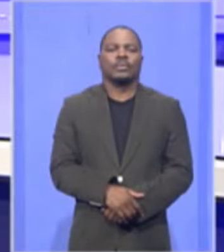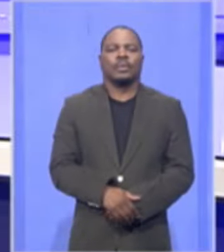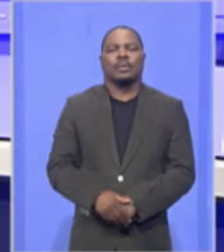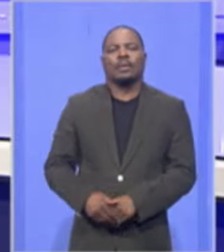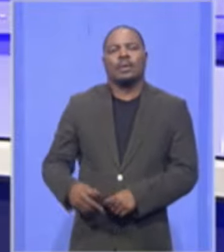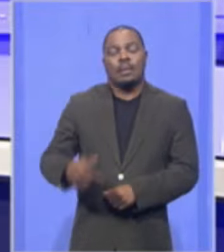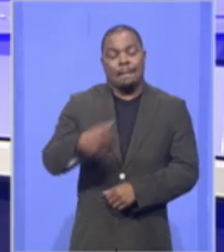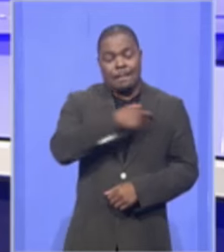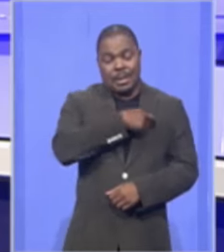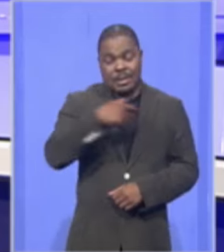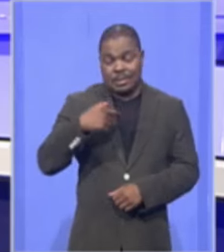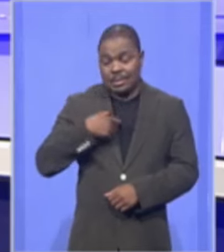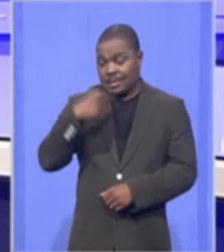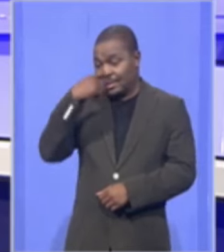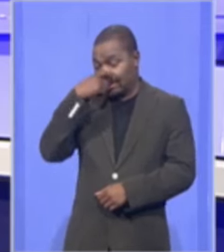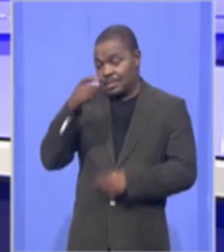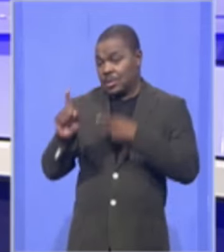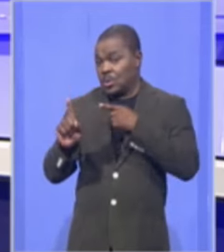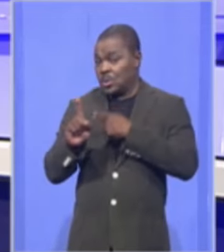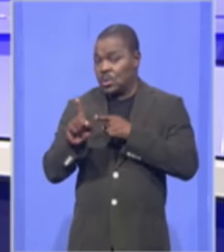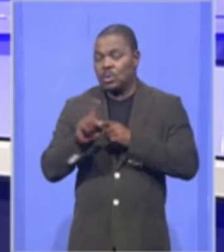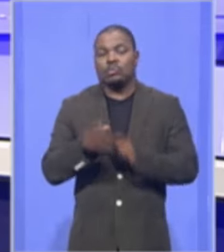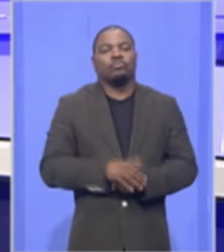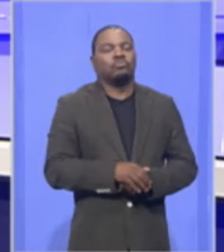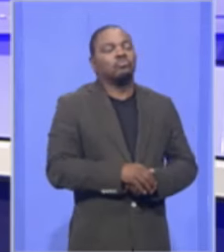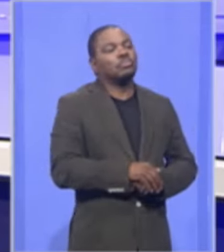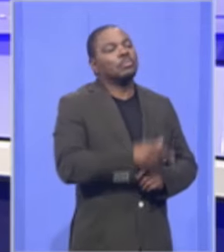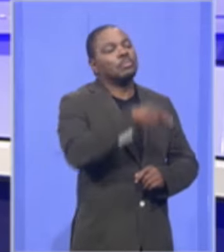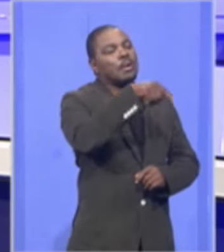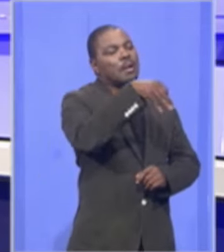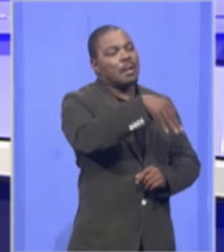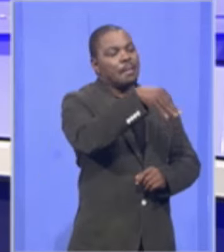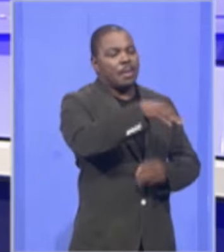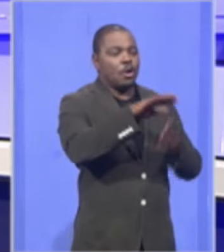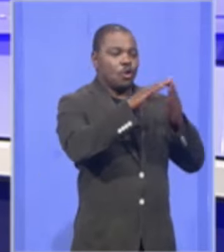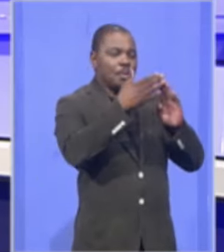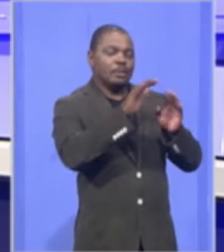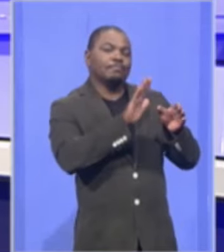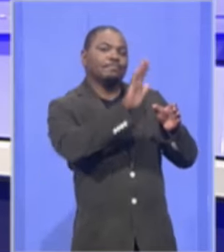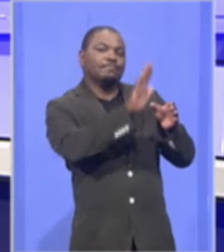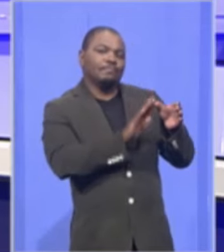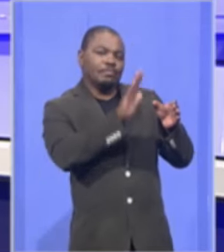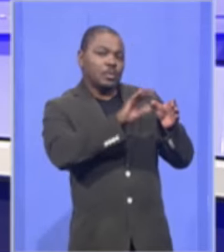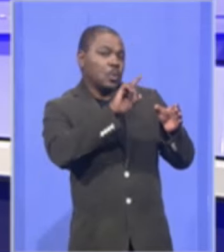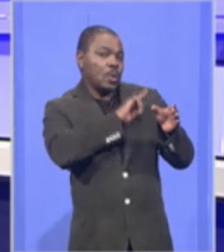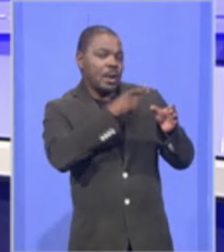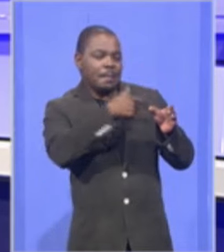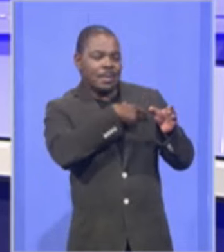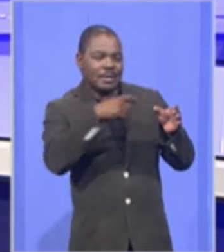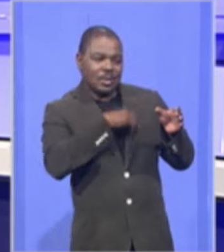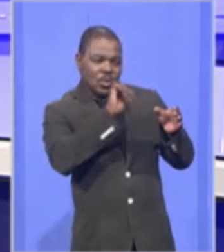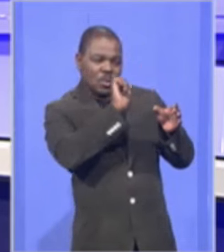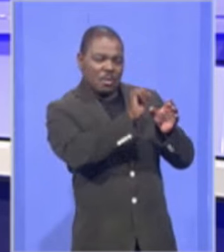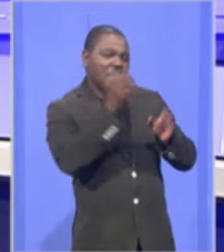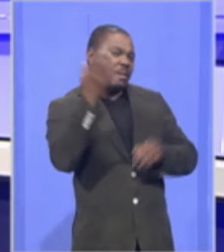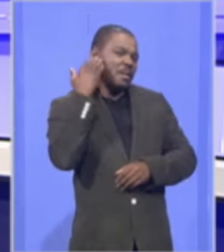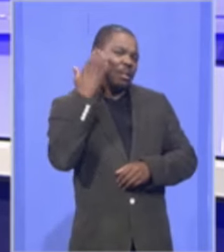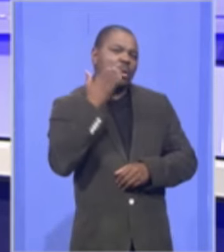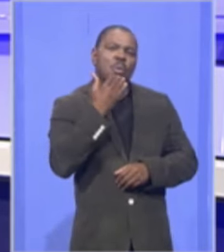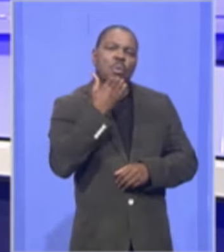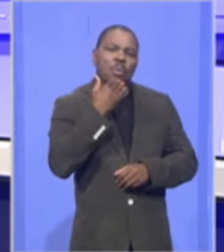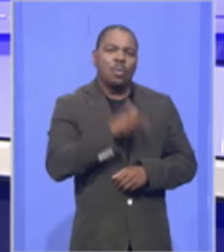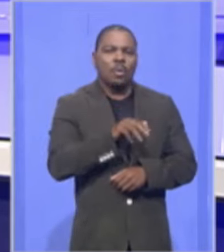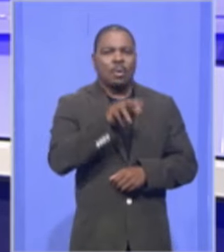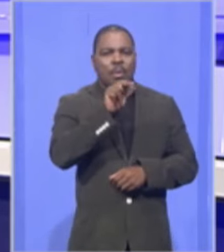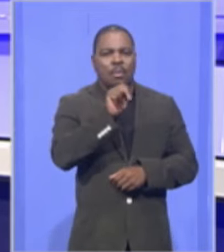Presidente Cyril Ramaphosa o rometse molaetsa wa matshidiso go setšhaba sa Namibia ka go tlhokafala ga mopresidente wa maloba Sam